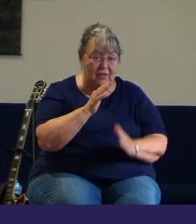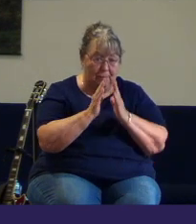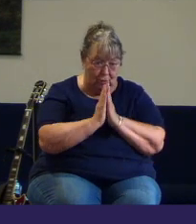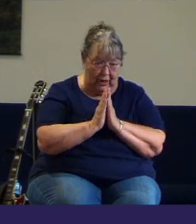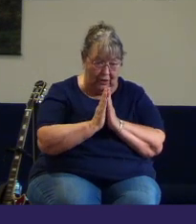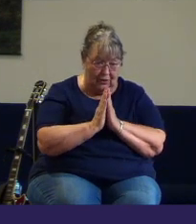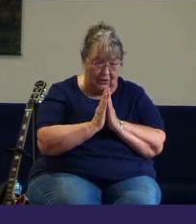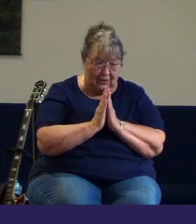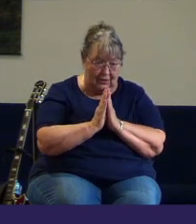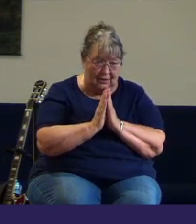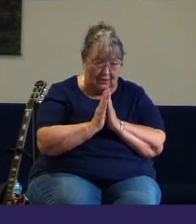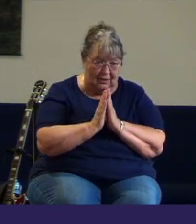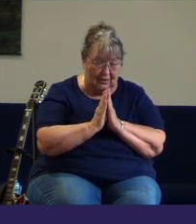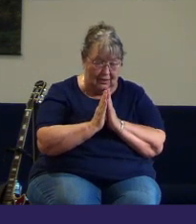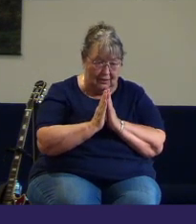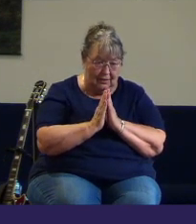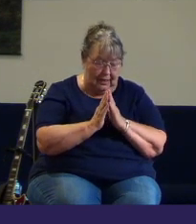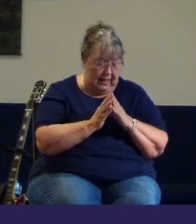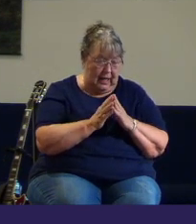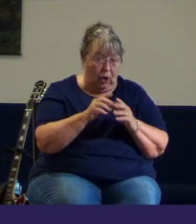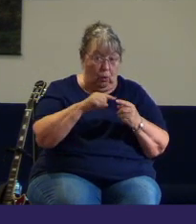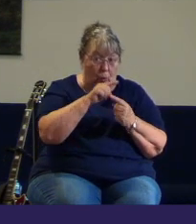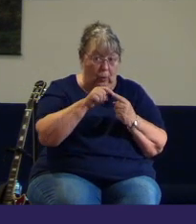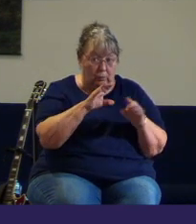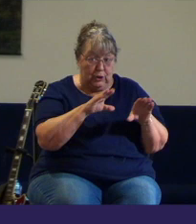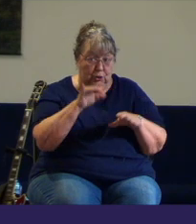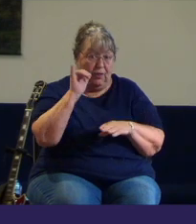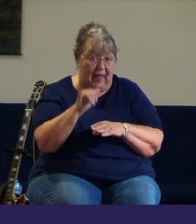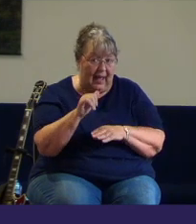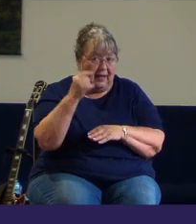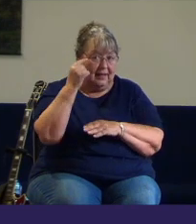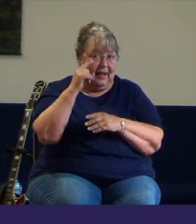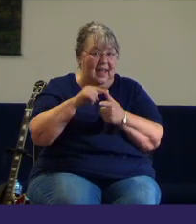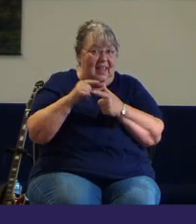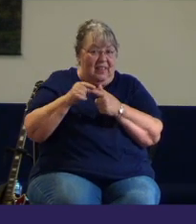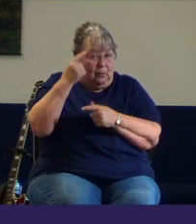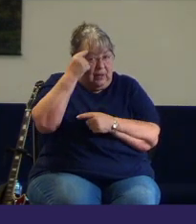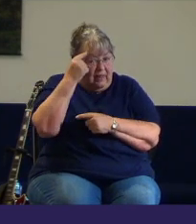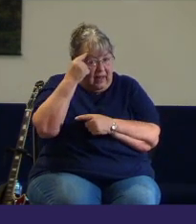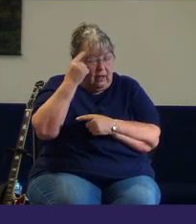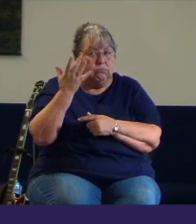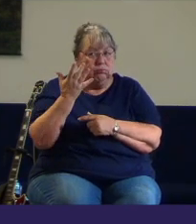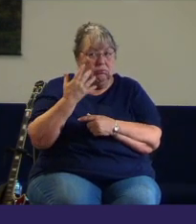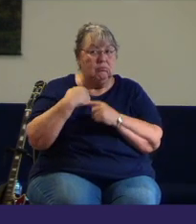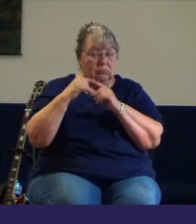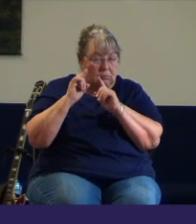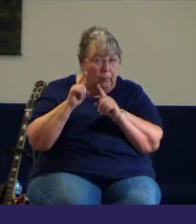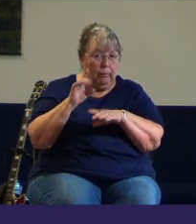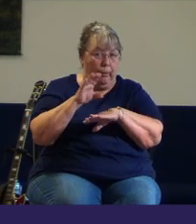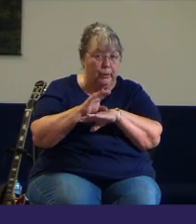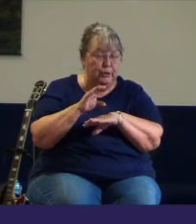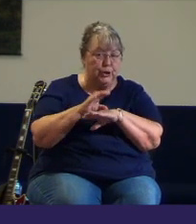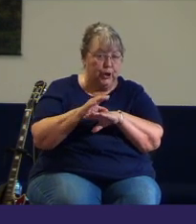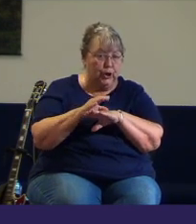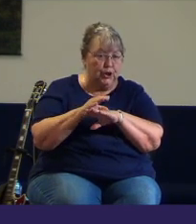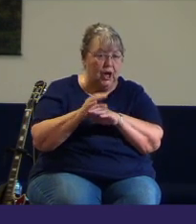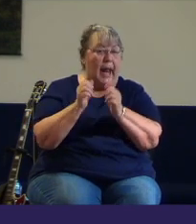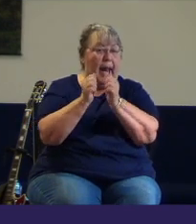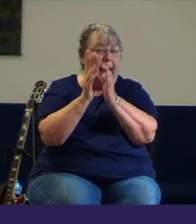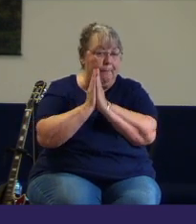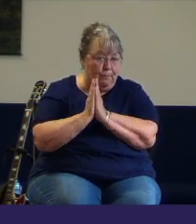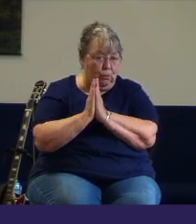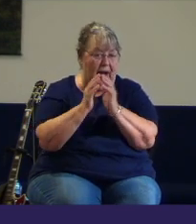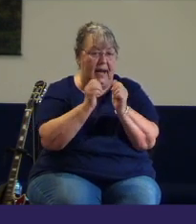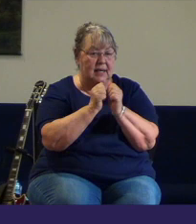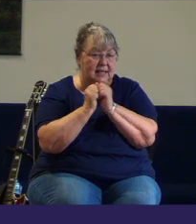us corporate prayer. Because his heart for the church and his heart for what is going on and for what he wants to do begins to touch our